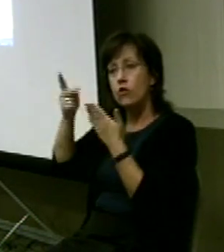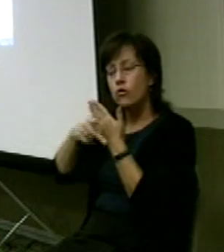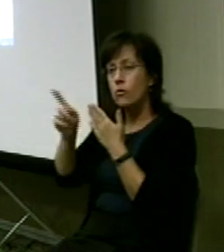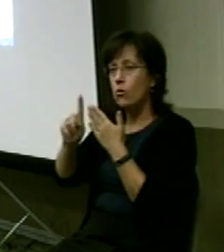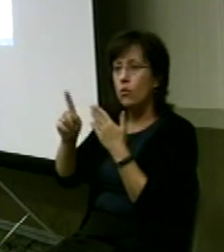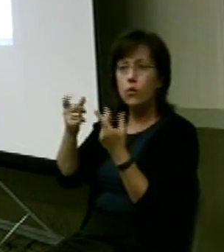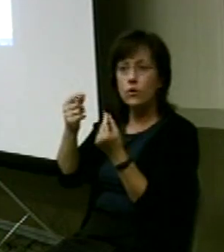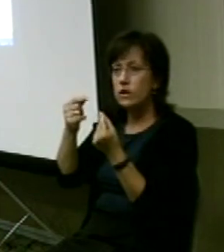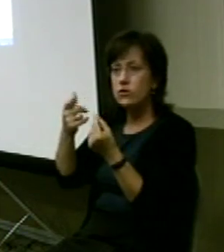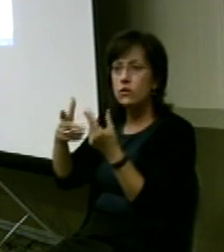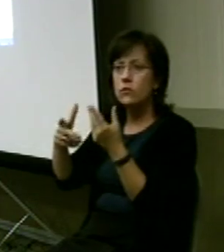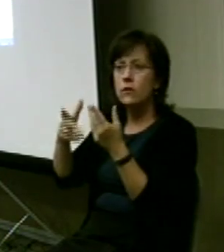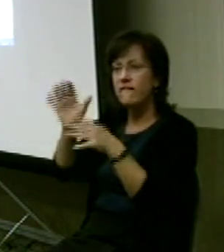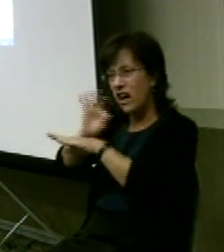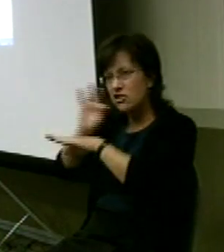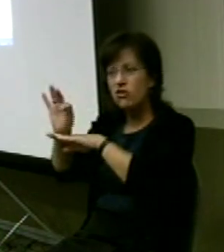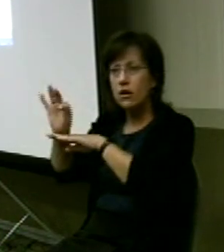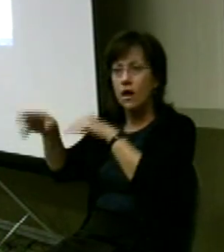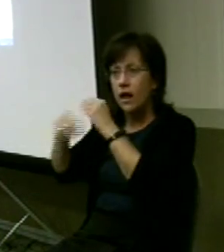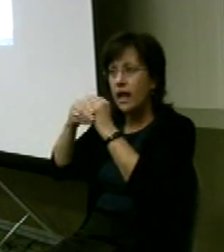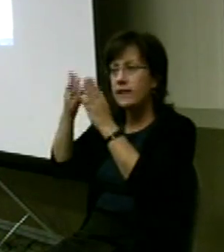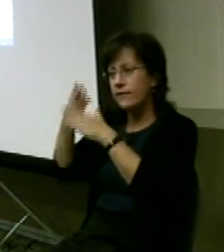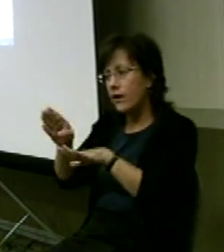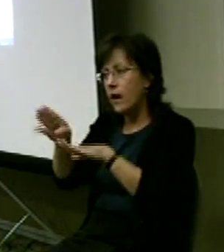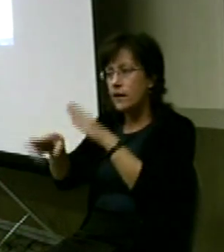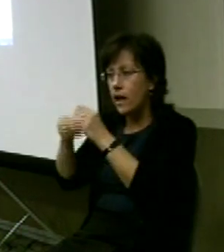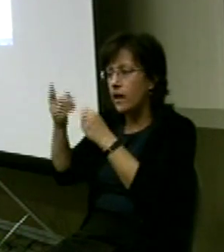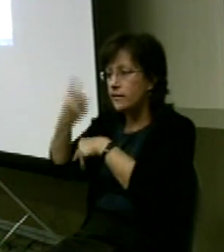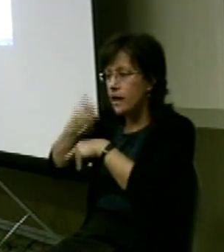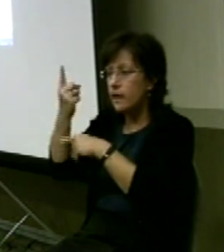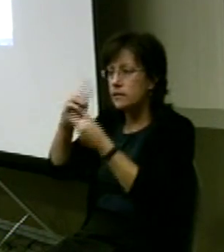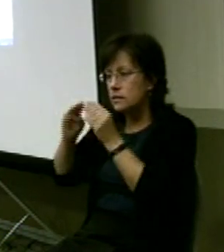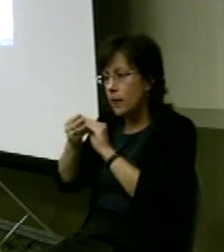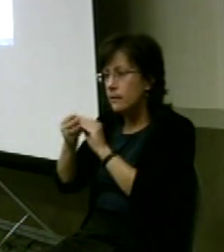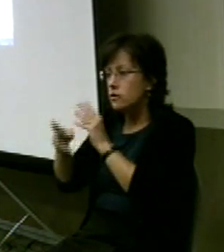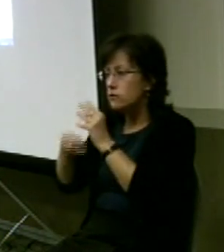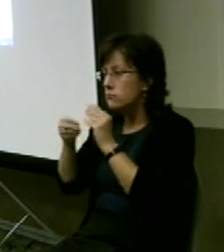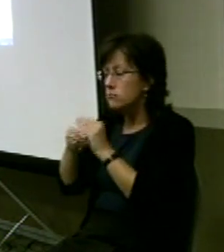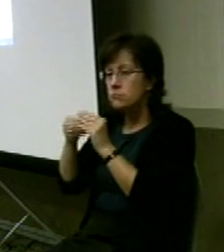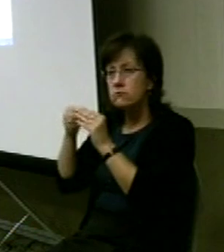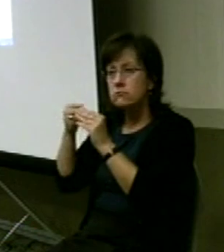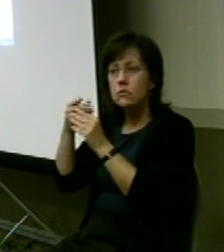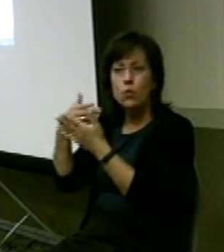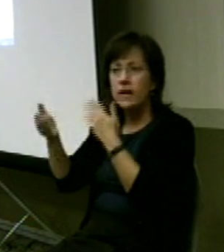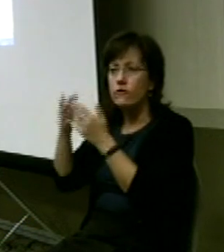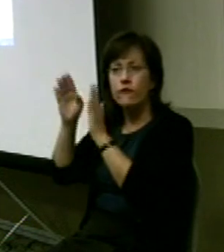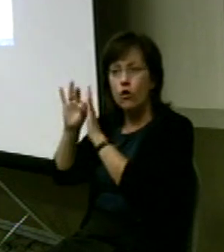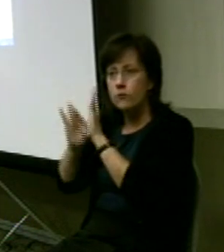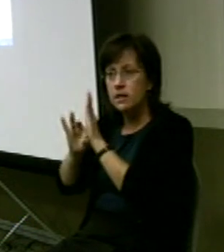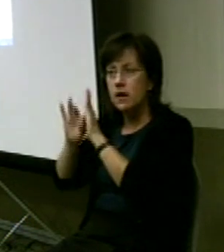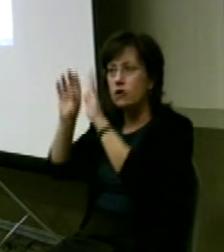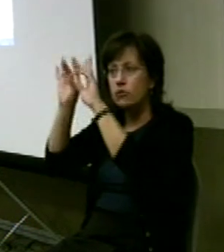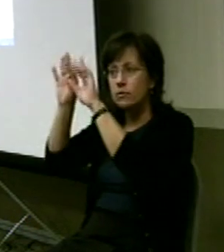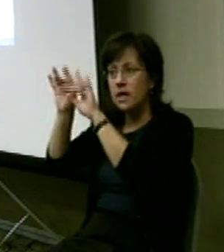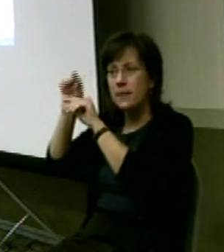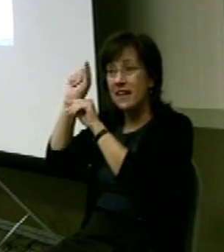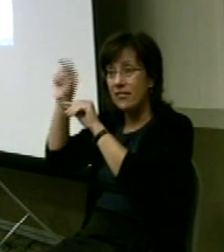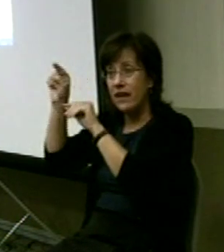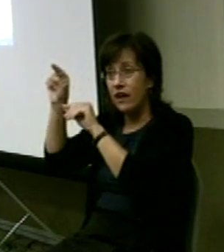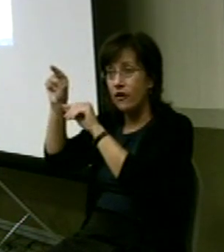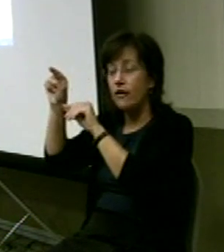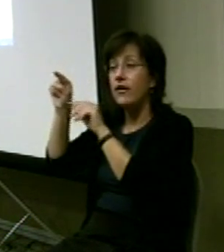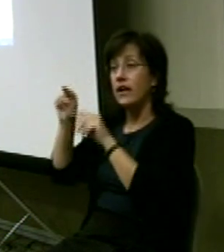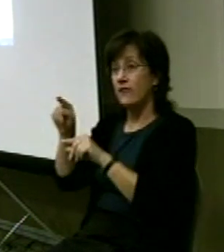want it to do. Add, divide, add certain numbers, add through certain days. Whatever you're going to get to do, you put it up